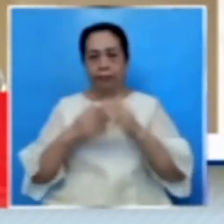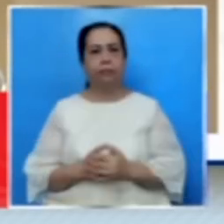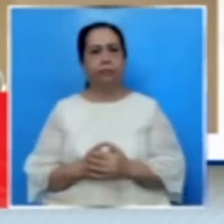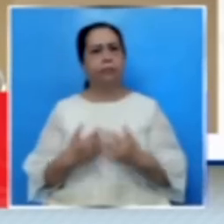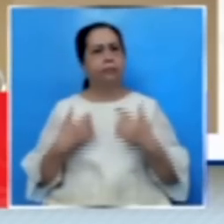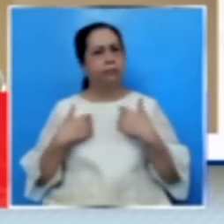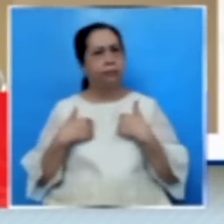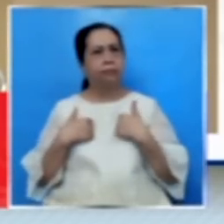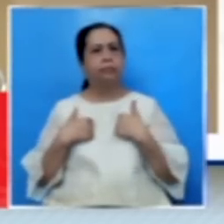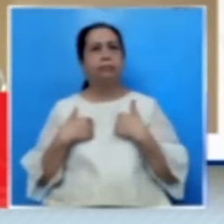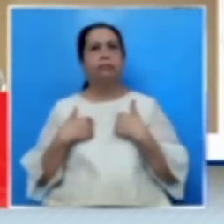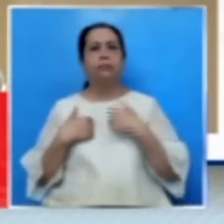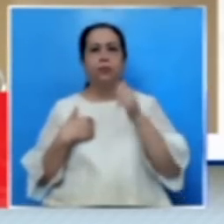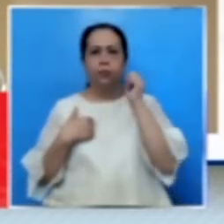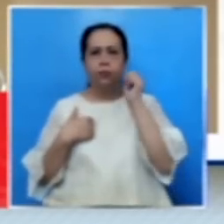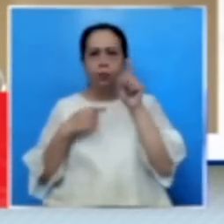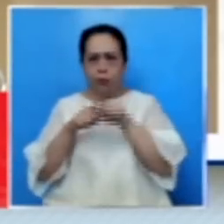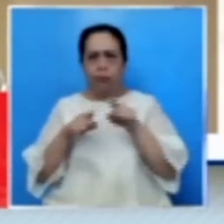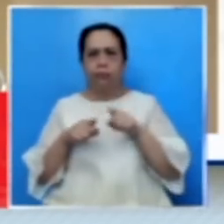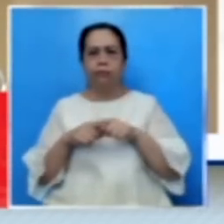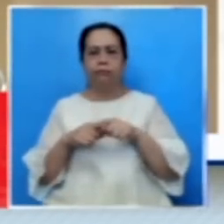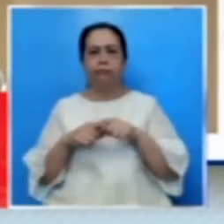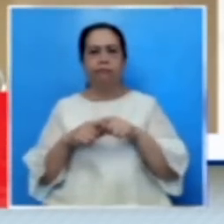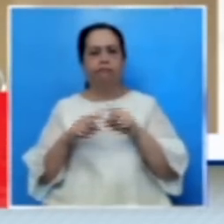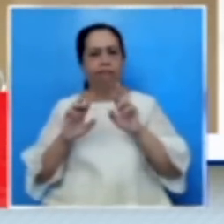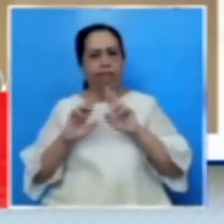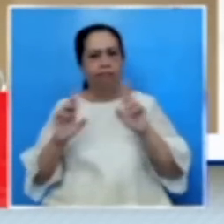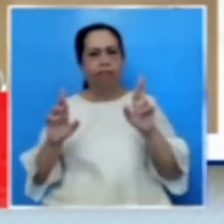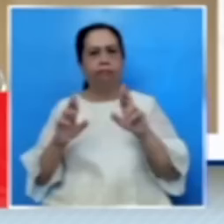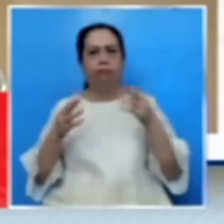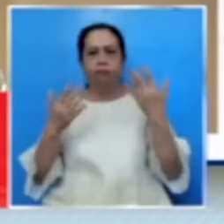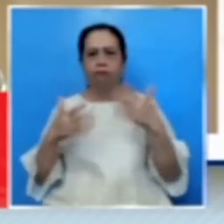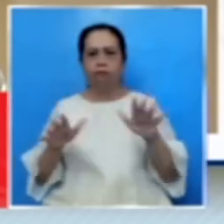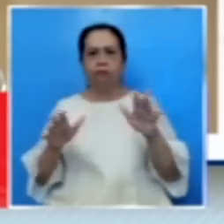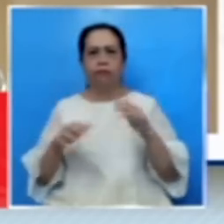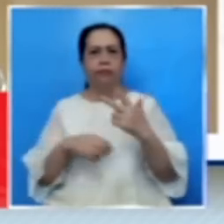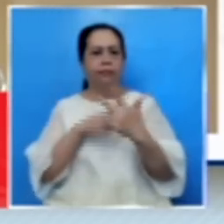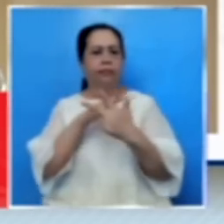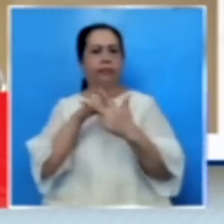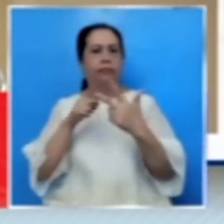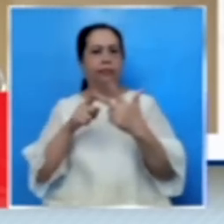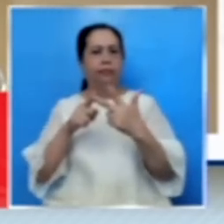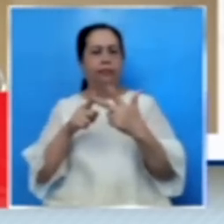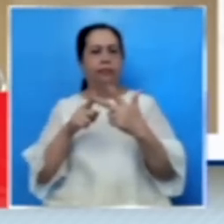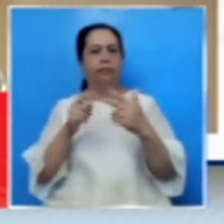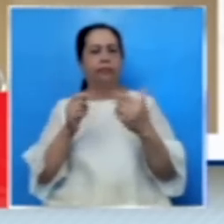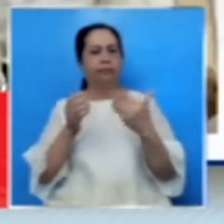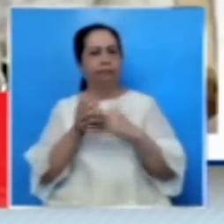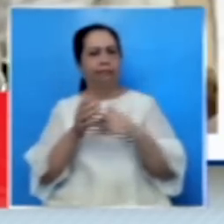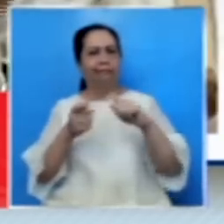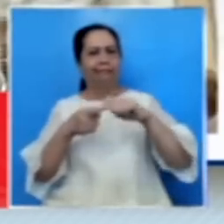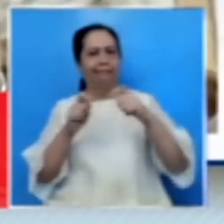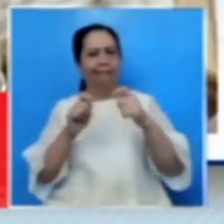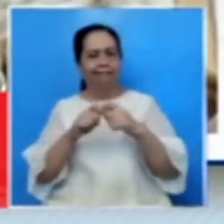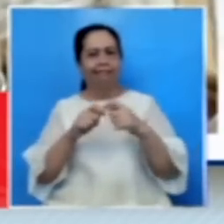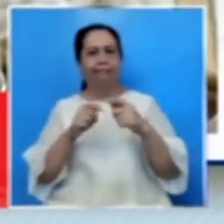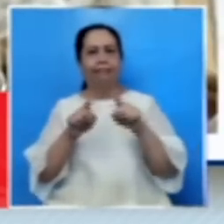also determined to finish 3 consecutive terms as